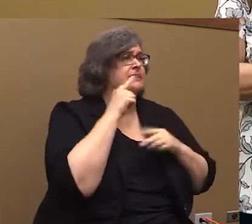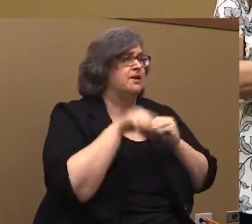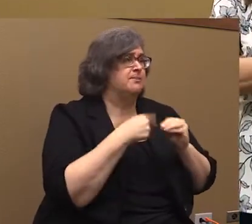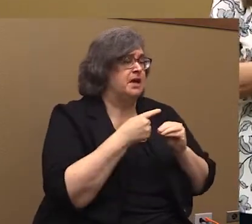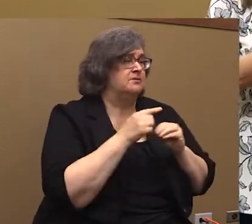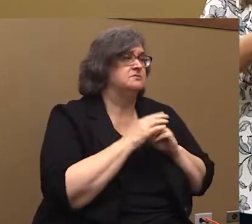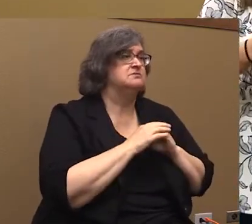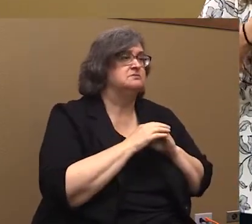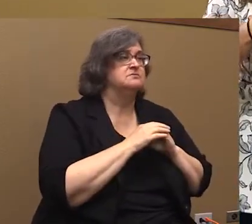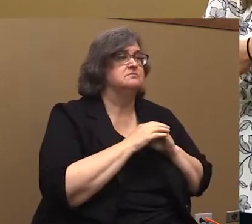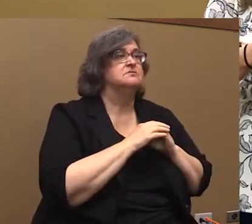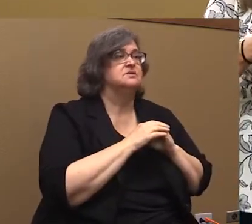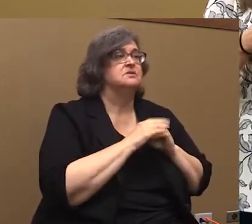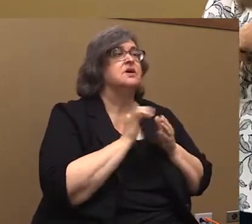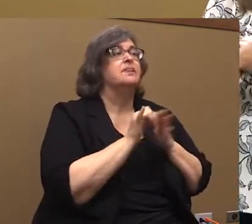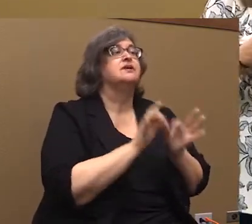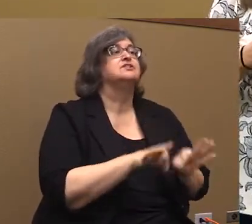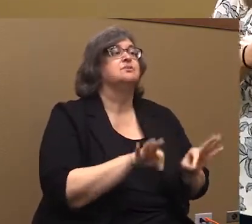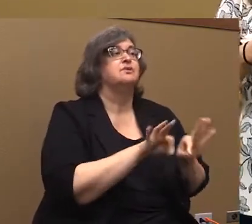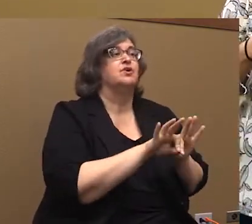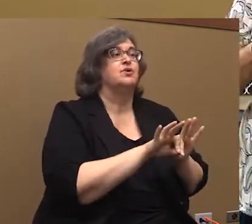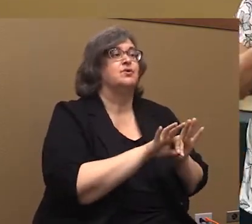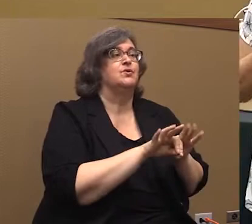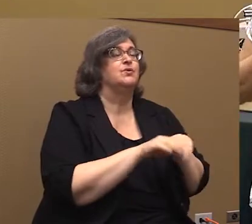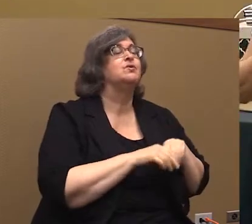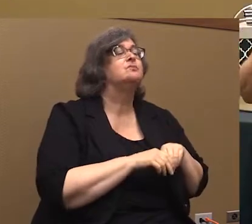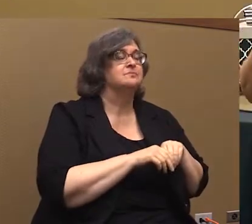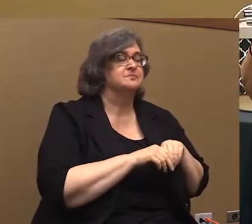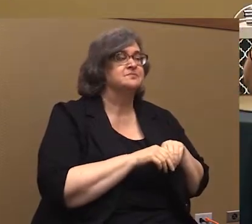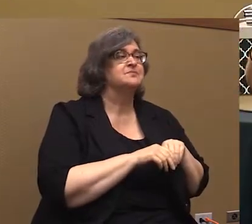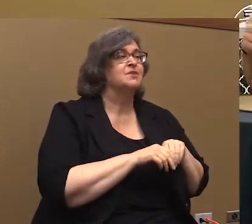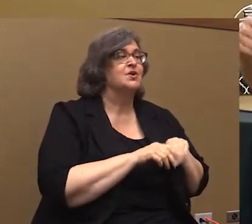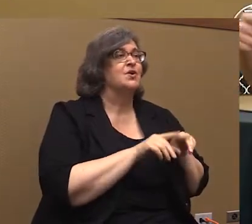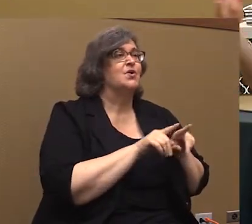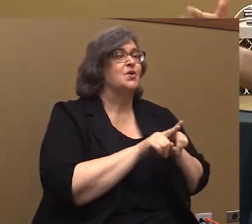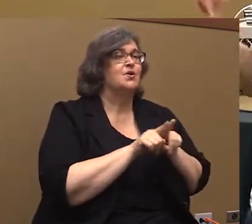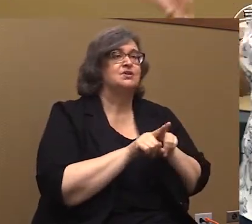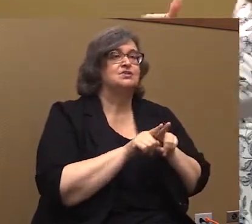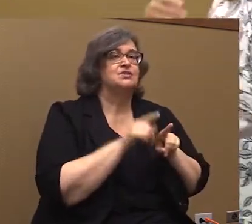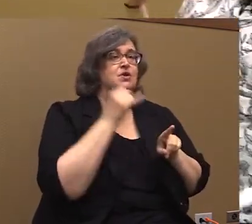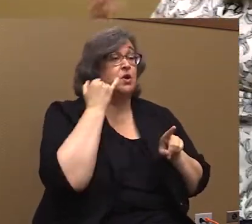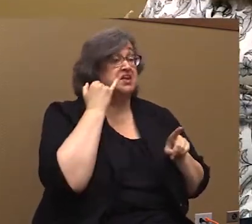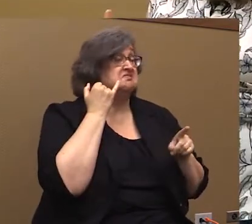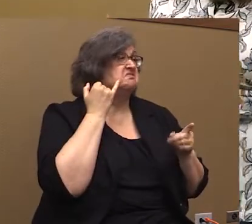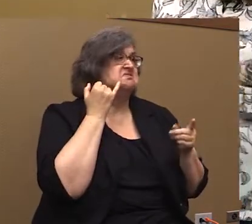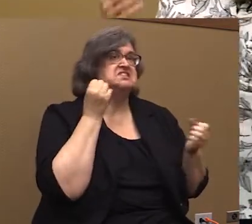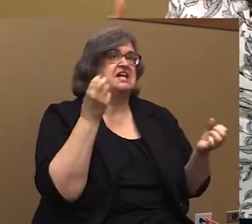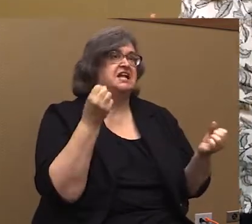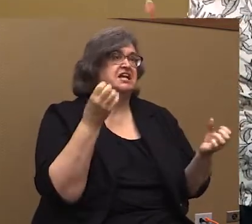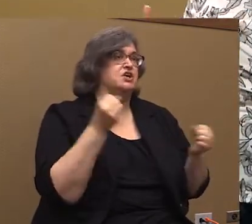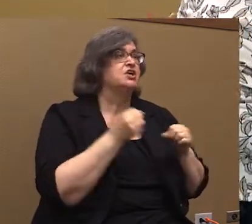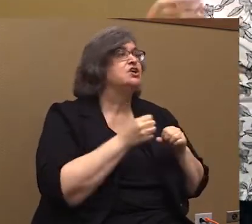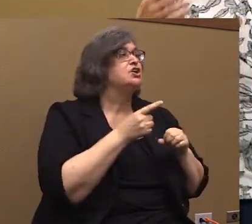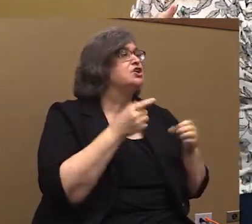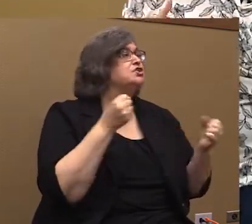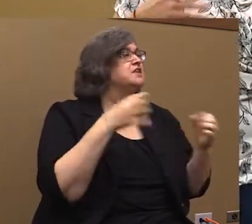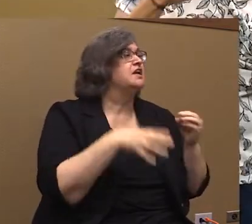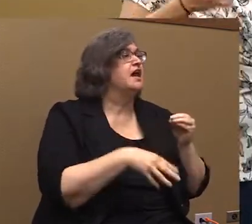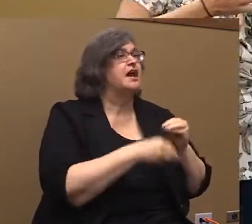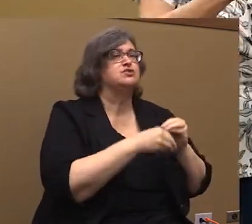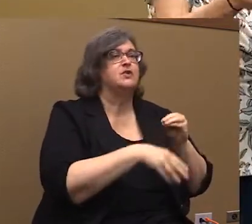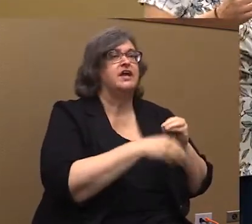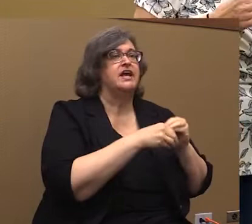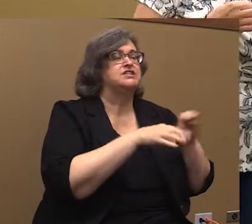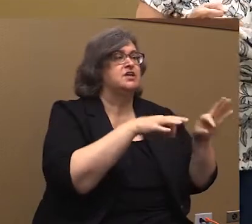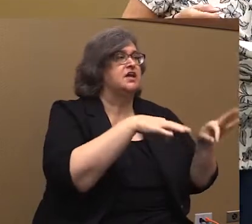emphasizing something else up front in those sentences. What John is thinking about, that's important, or